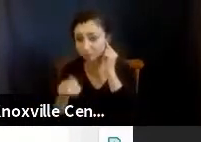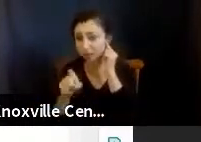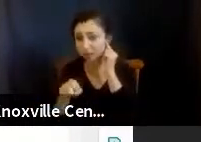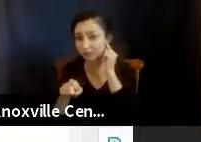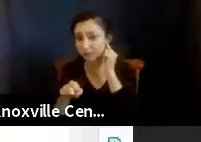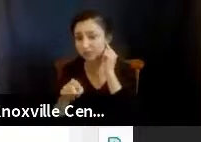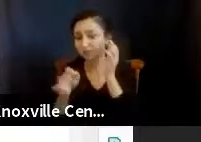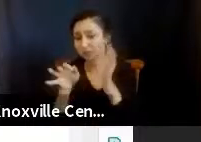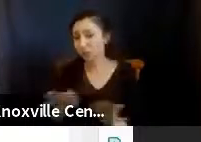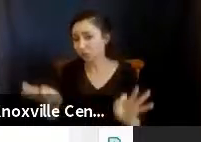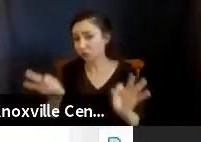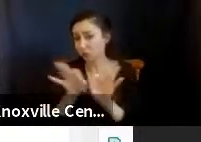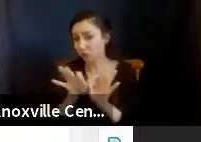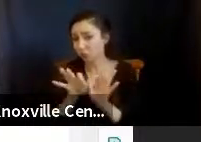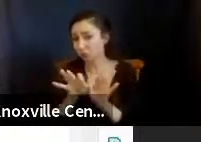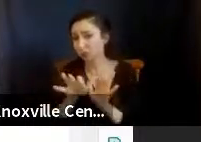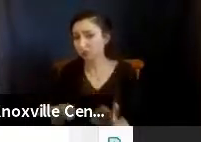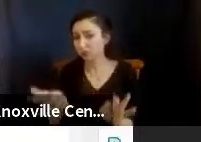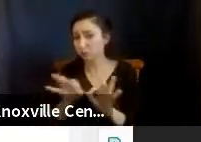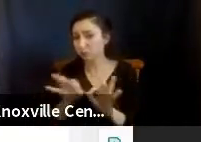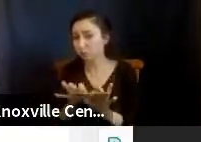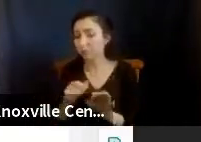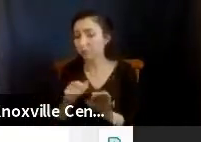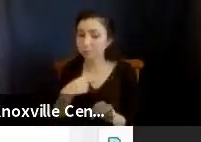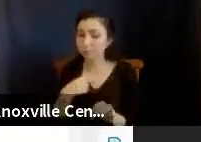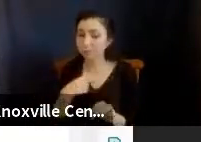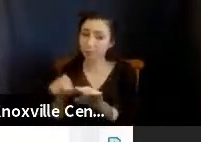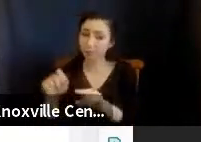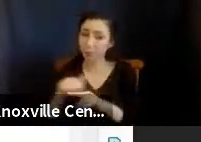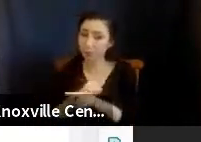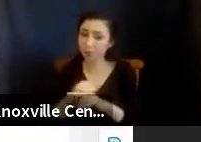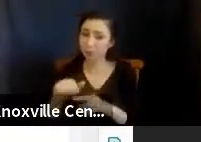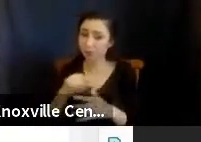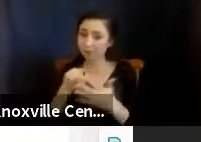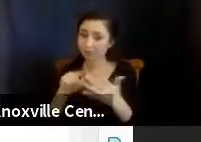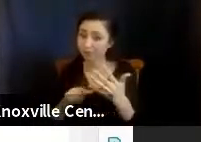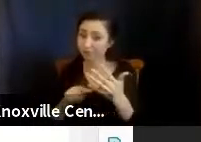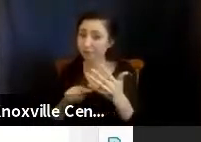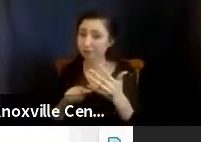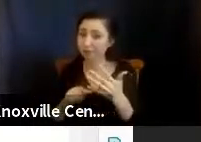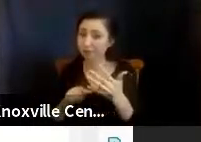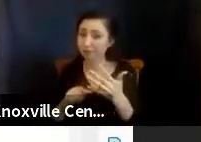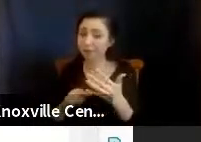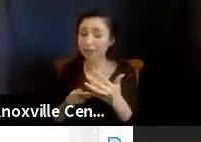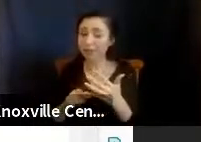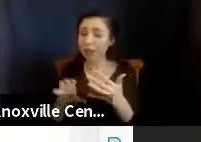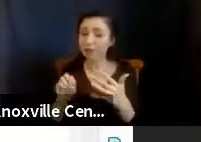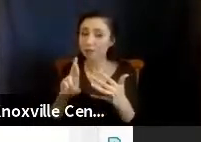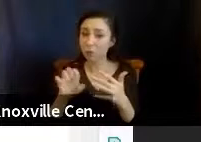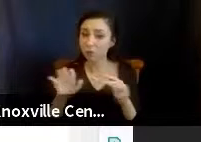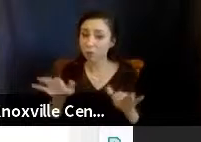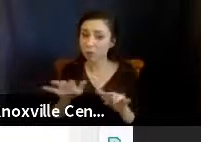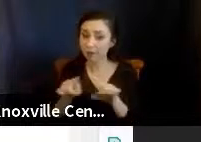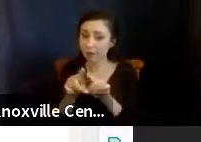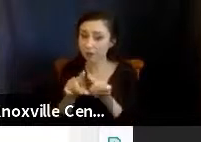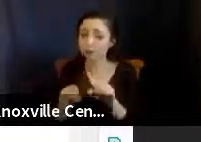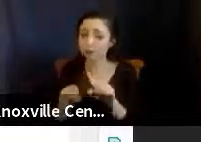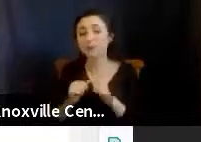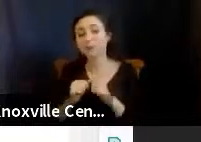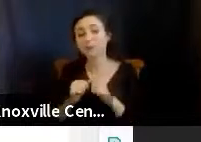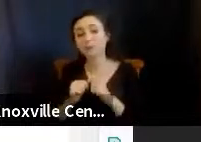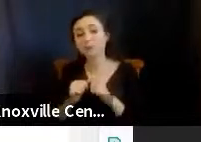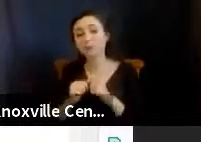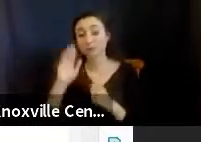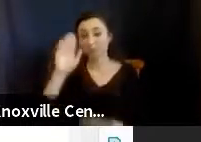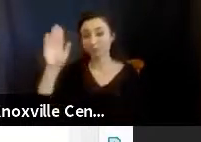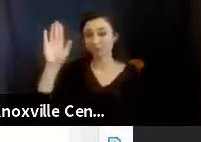are important, and also practice the 5 core actions as well. So. This